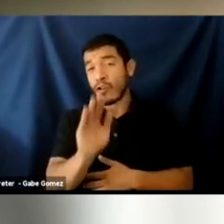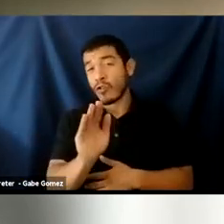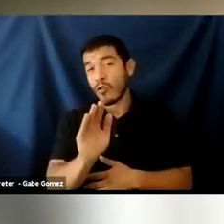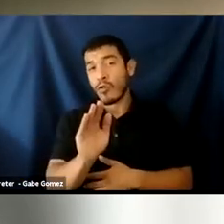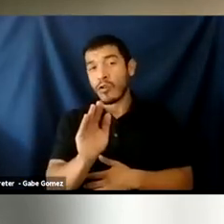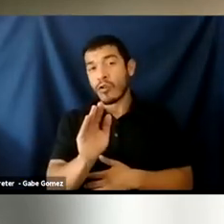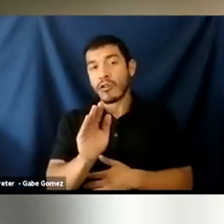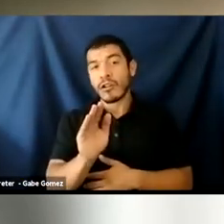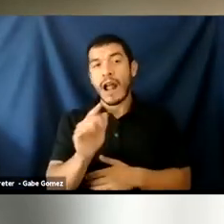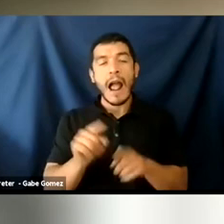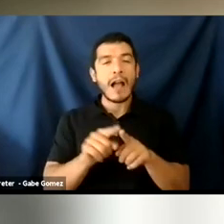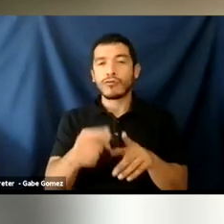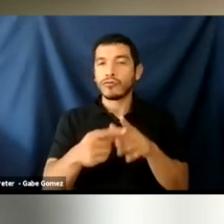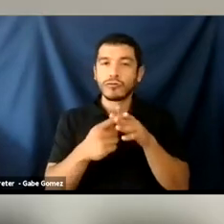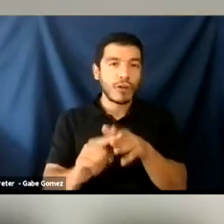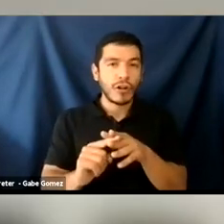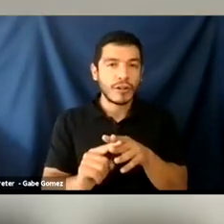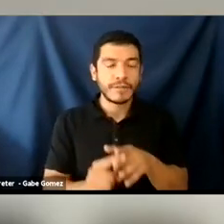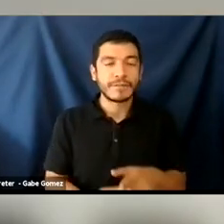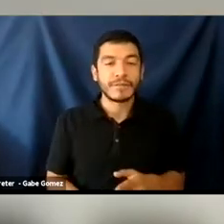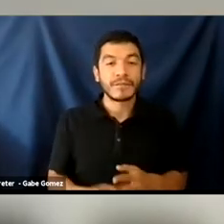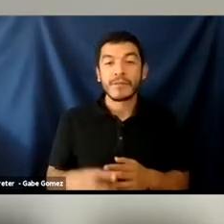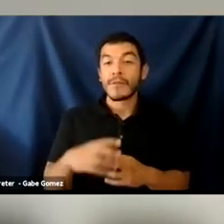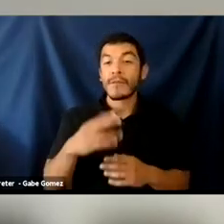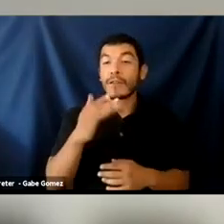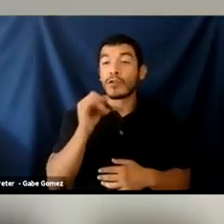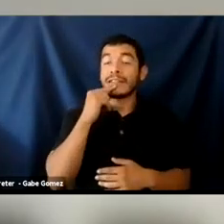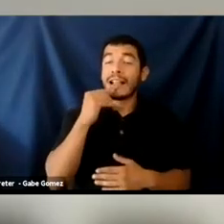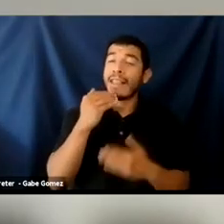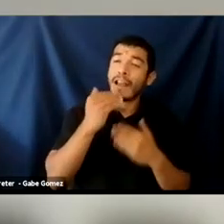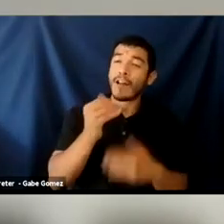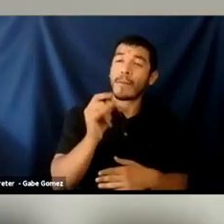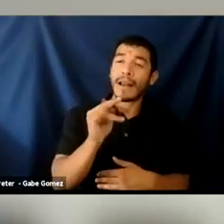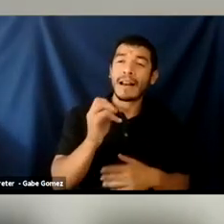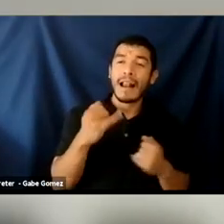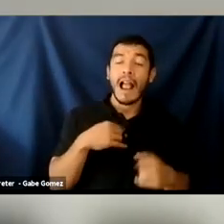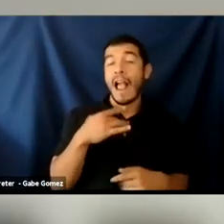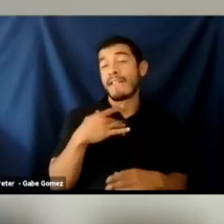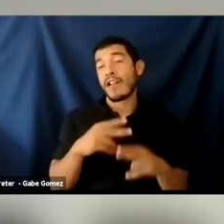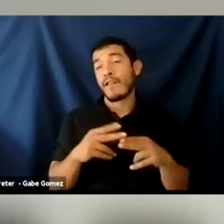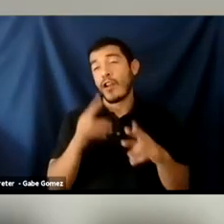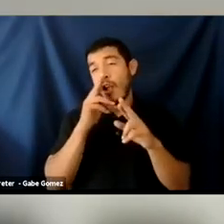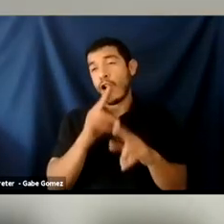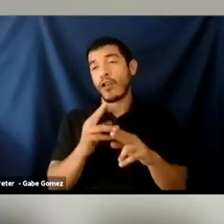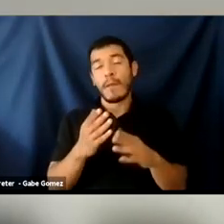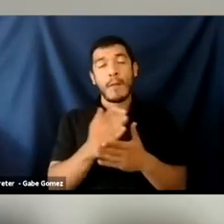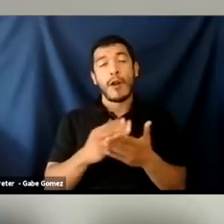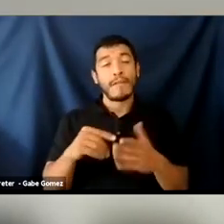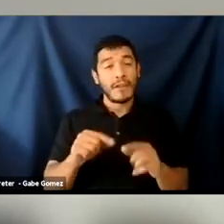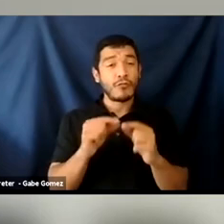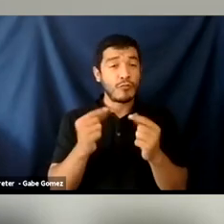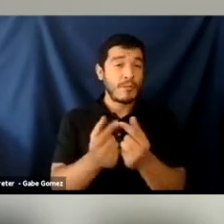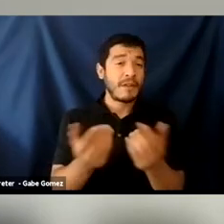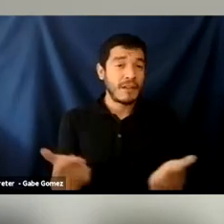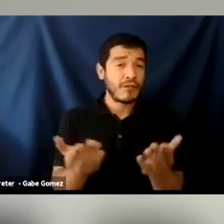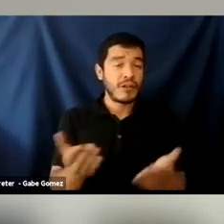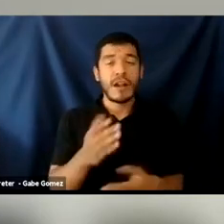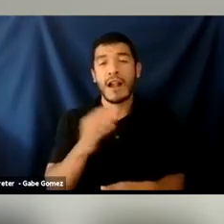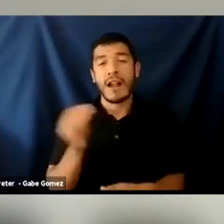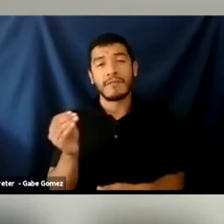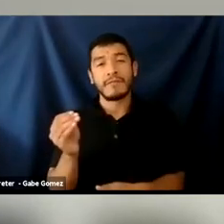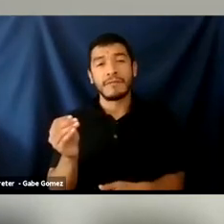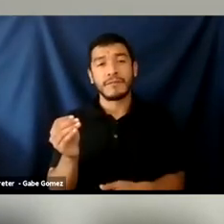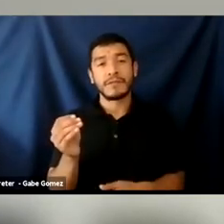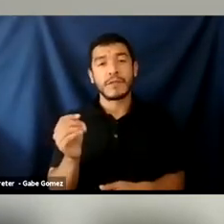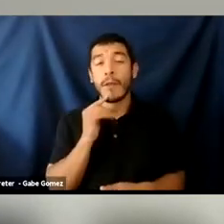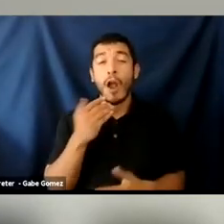coming right out of the gate? Yeah, thank you, Madeline. I feel really honored to be a part of this group and to be at